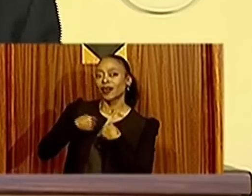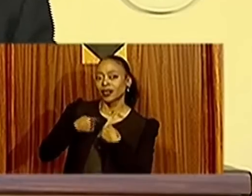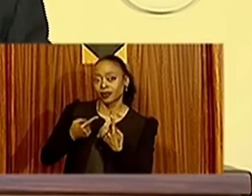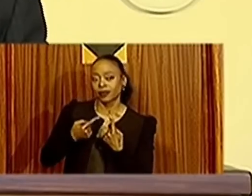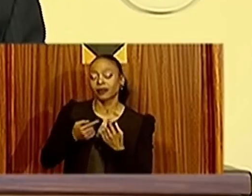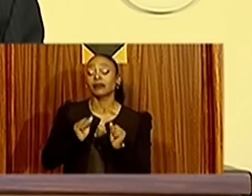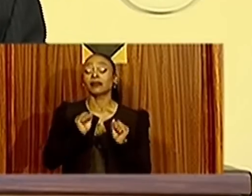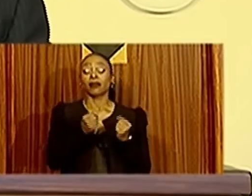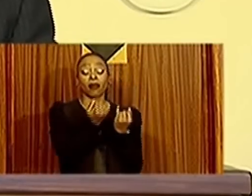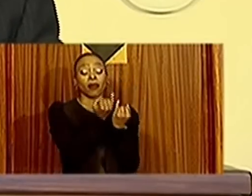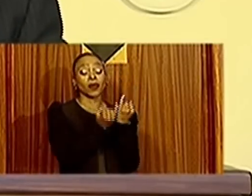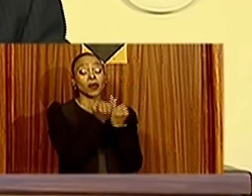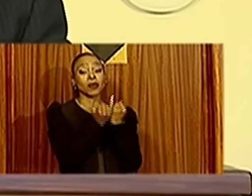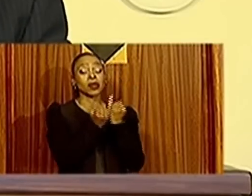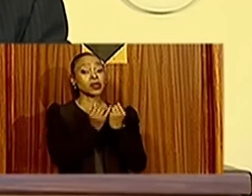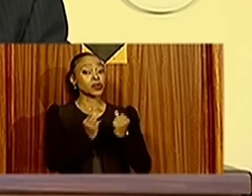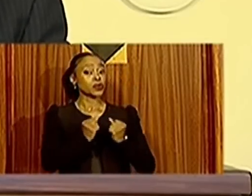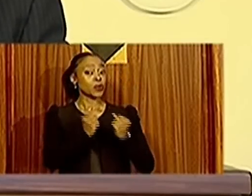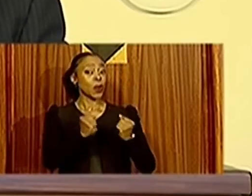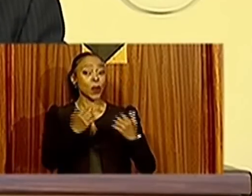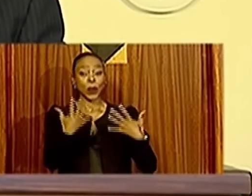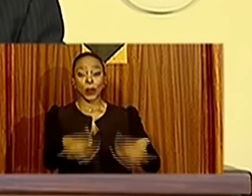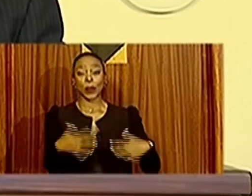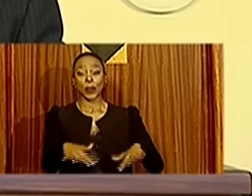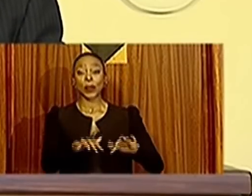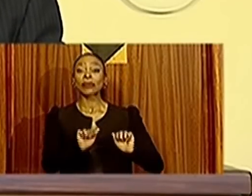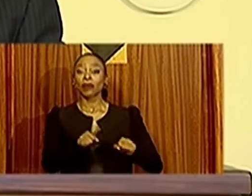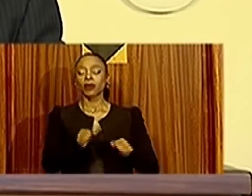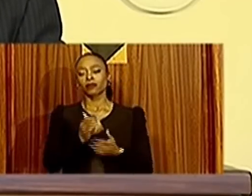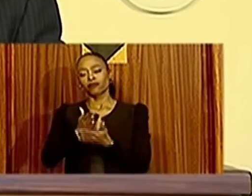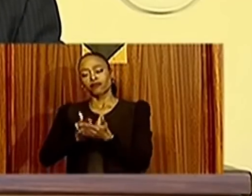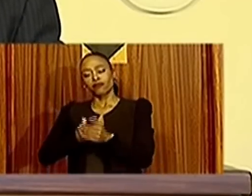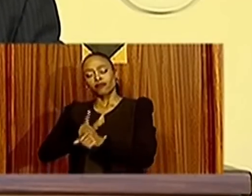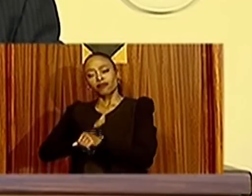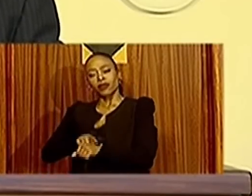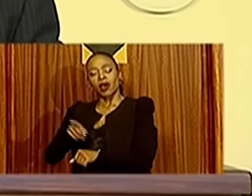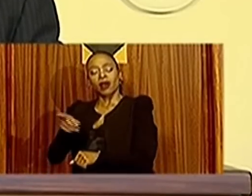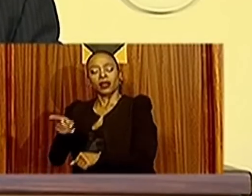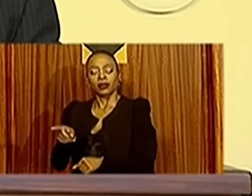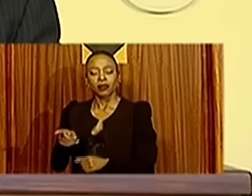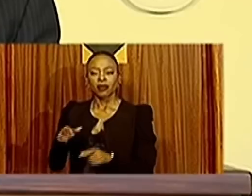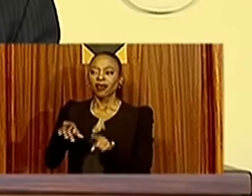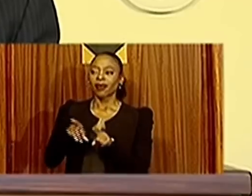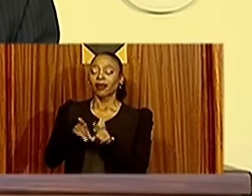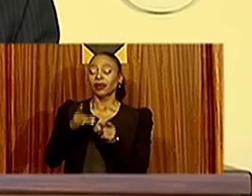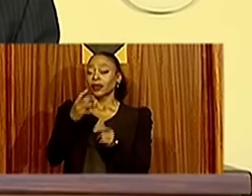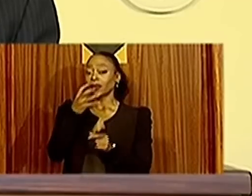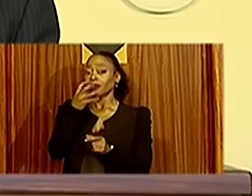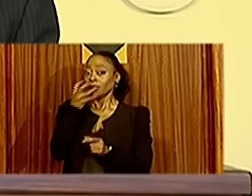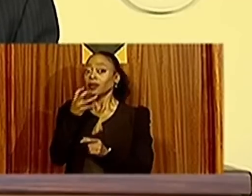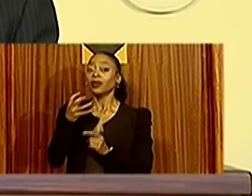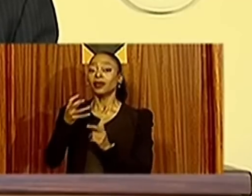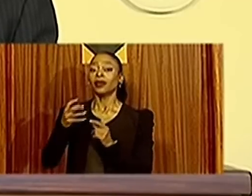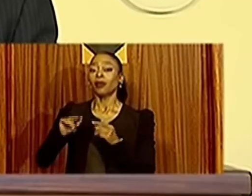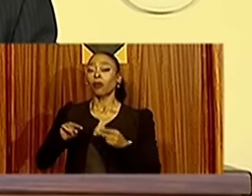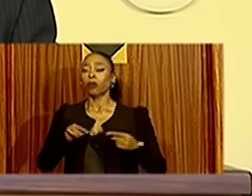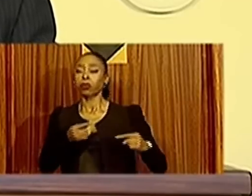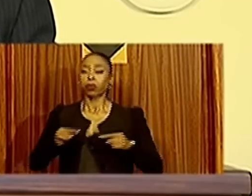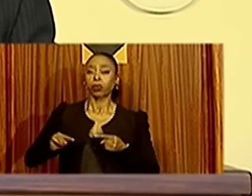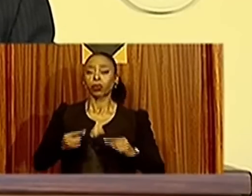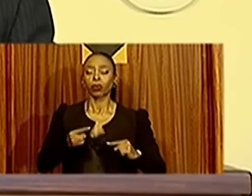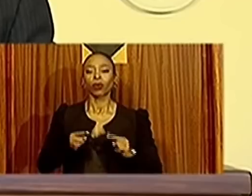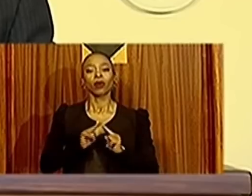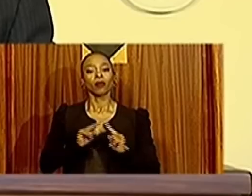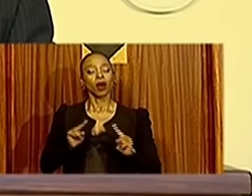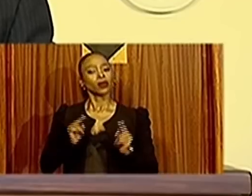contestation has been robust and at times became heated, campaigning has